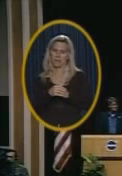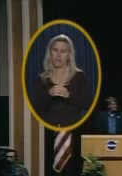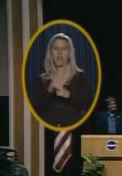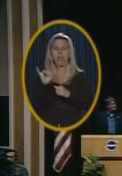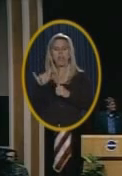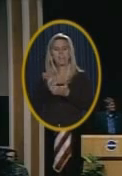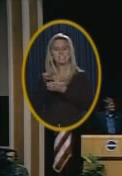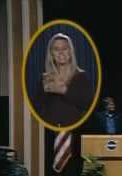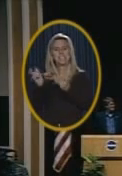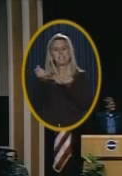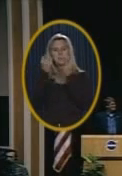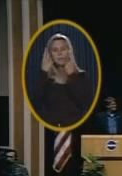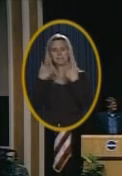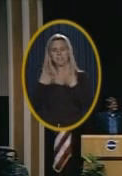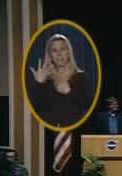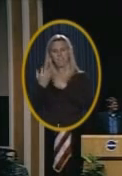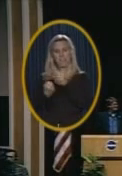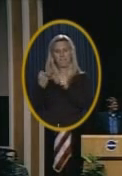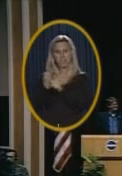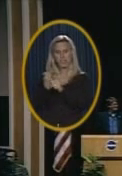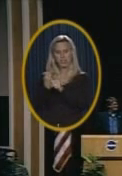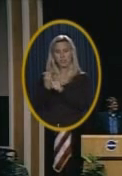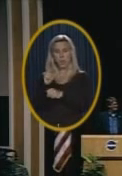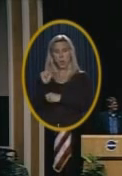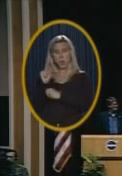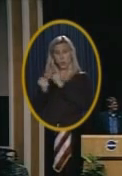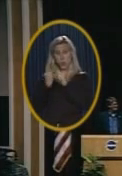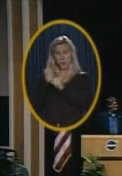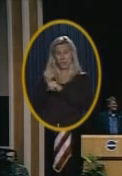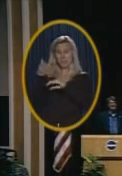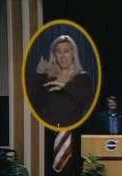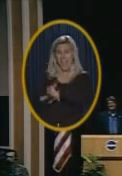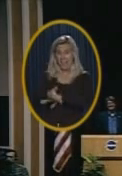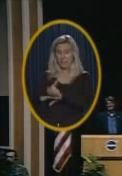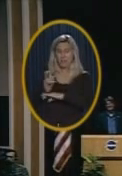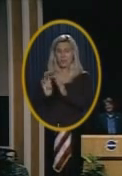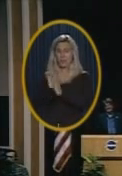That's a nice surprise to have 5 years, 20 years after you've flown.